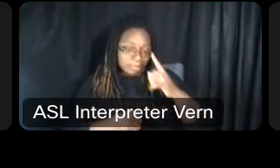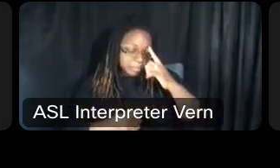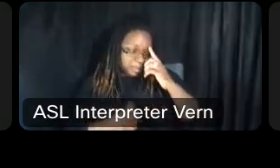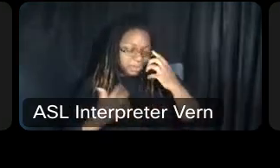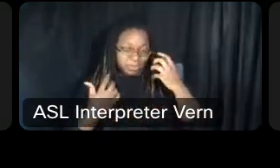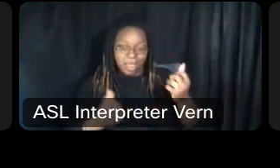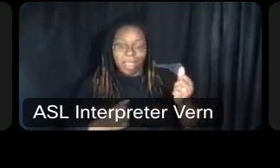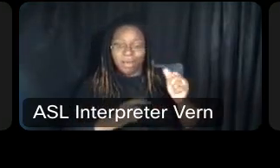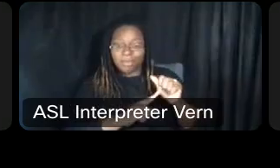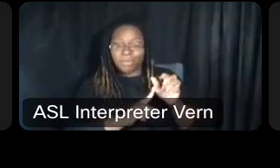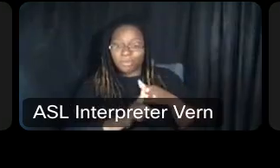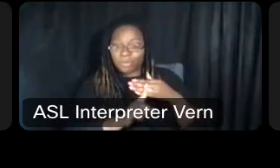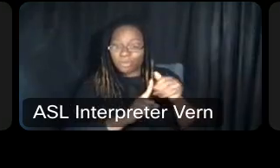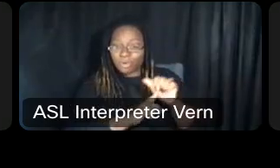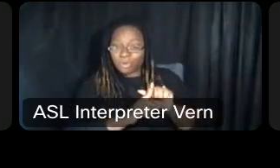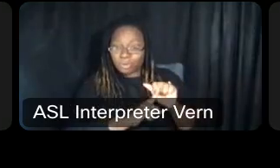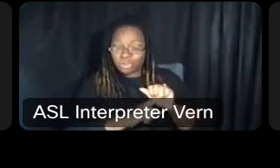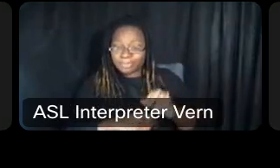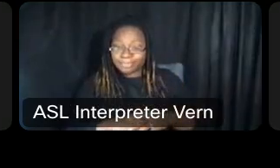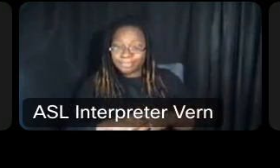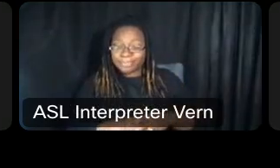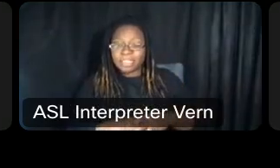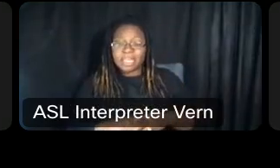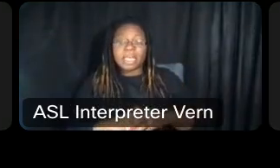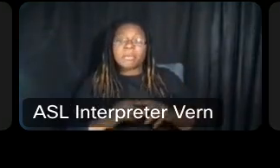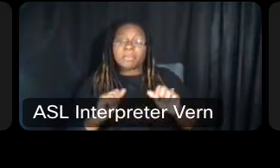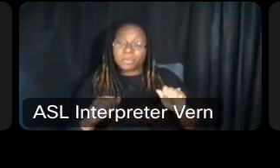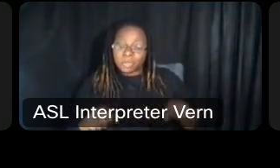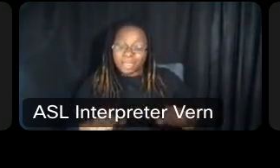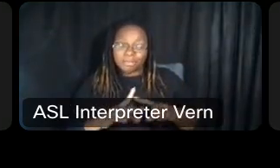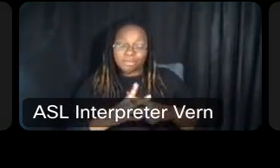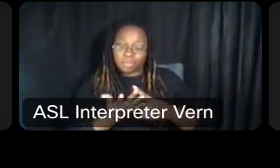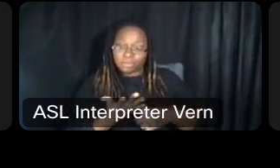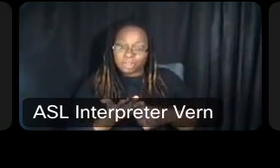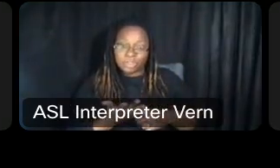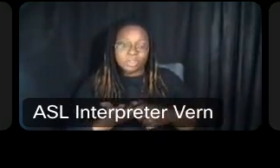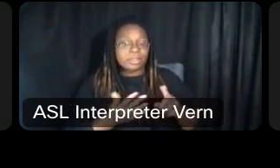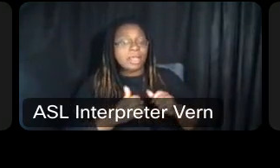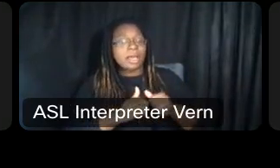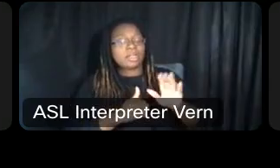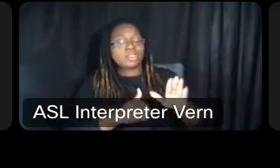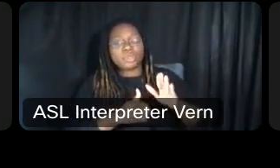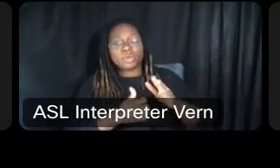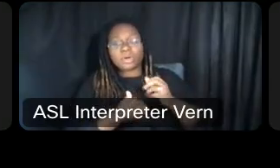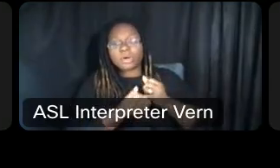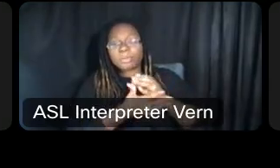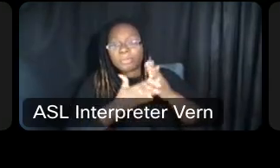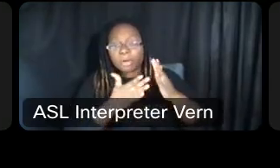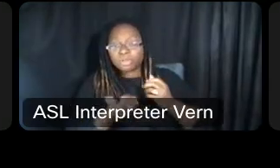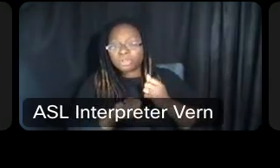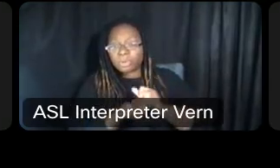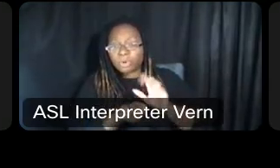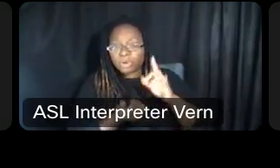say something like, how does your partner support your mental health? We might say, people have shared